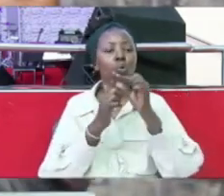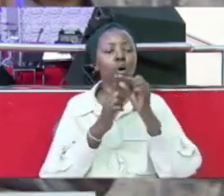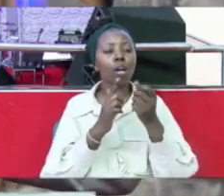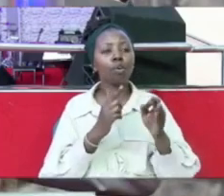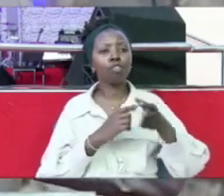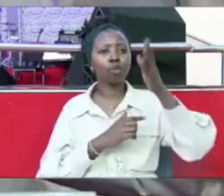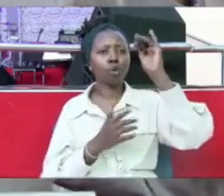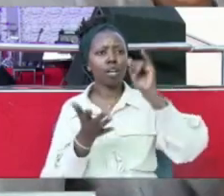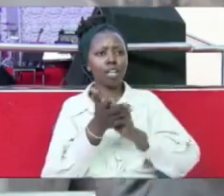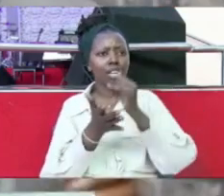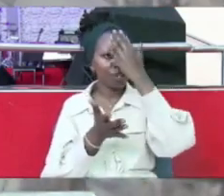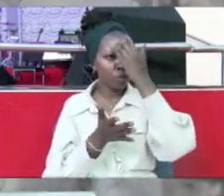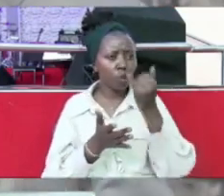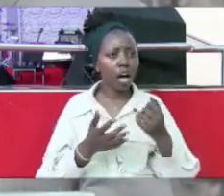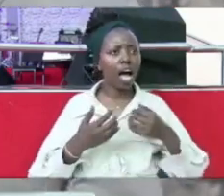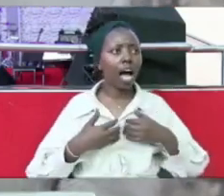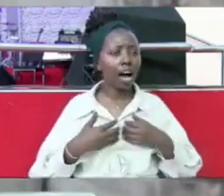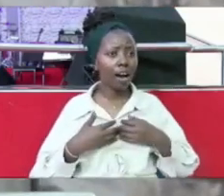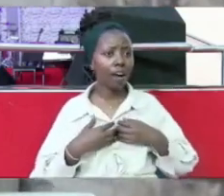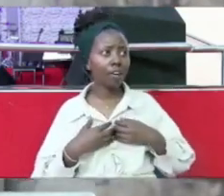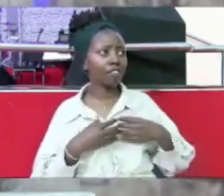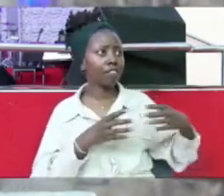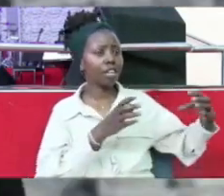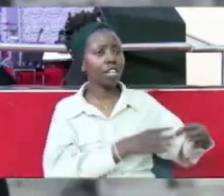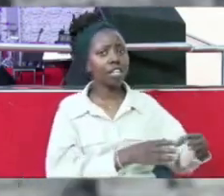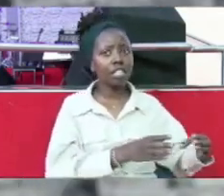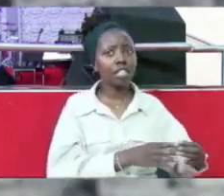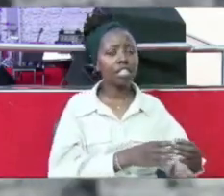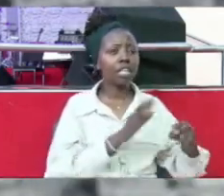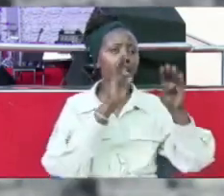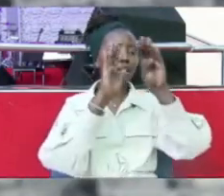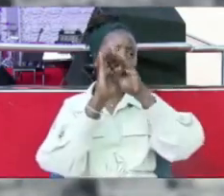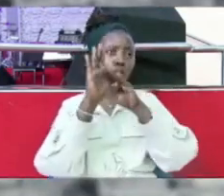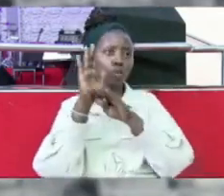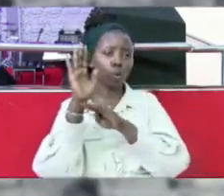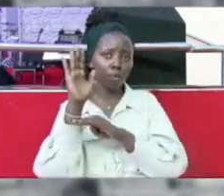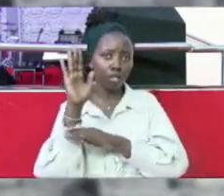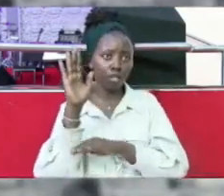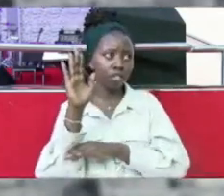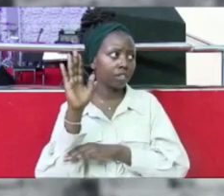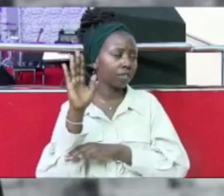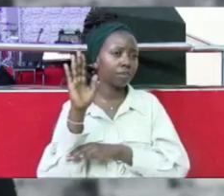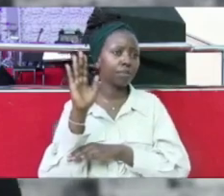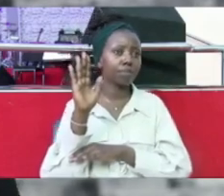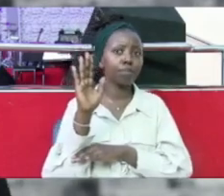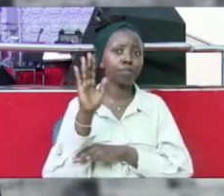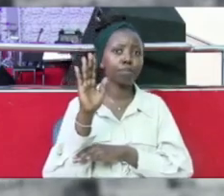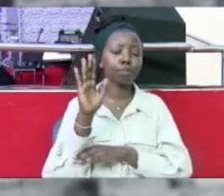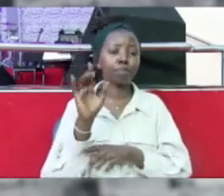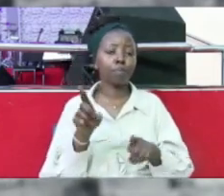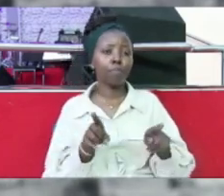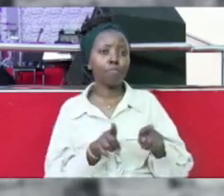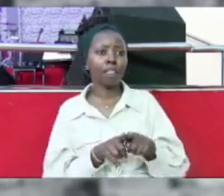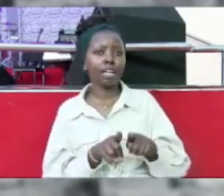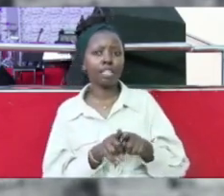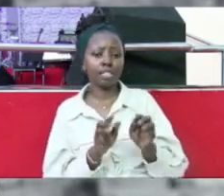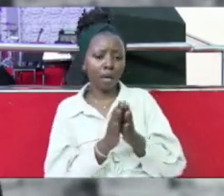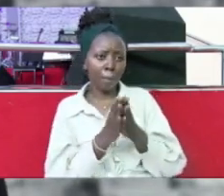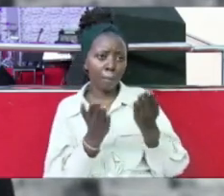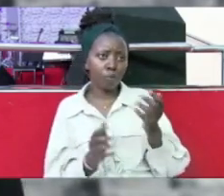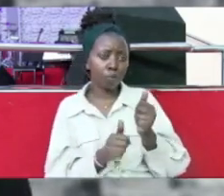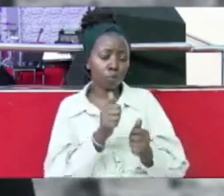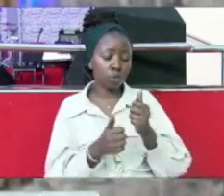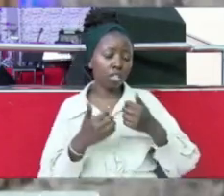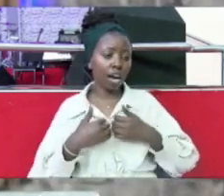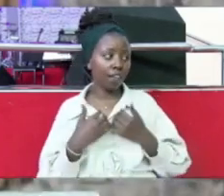why we usually have a cell bulletin. Na ndio maana tuna ule mpangilio hapa wa shirika za kinyumbani. Or even the booklet that we have been having.